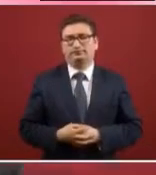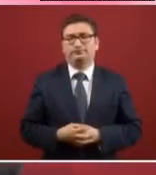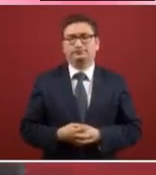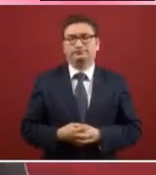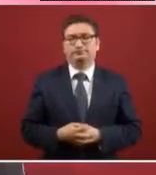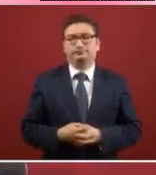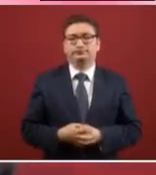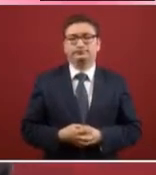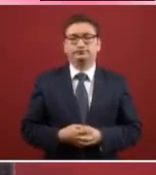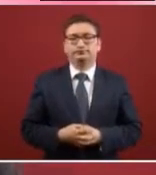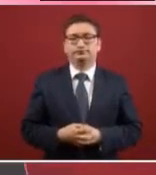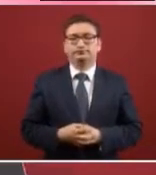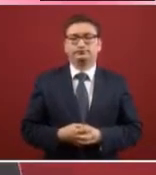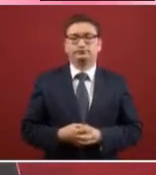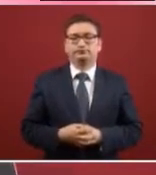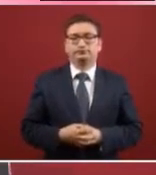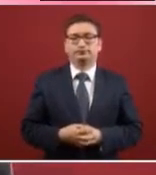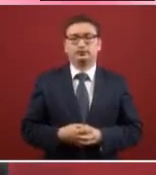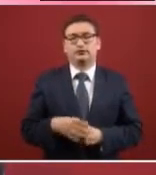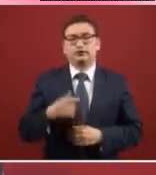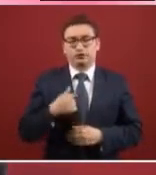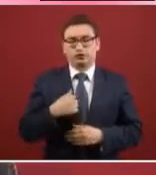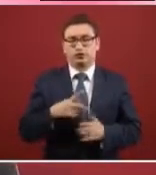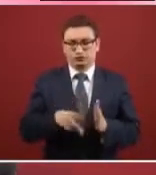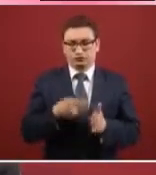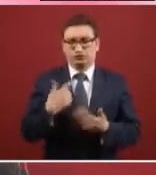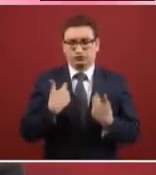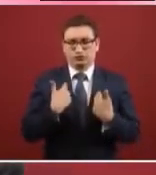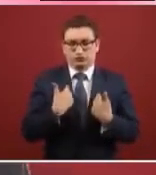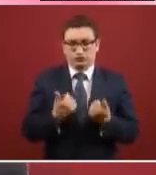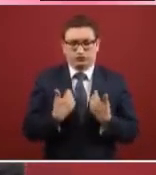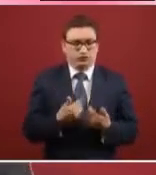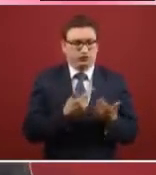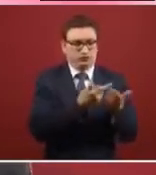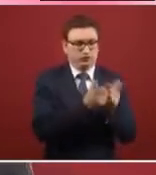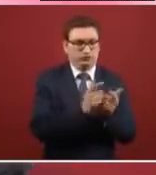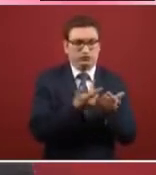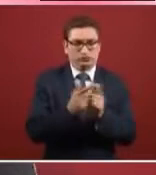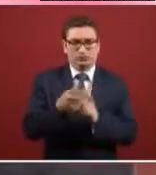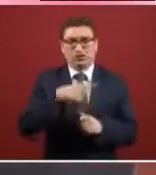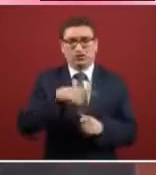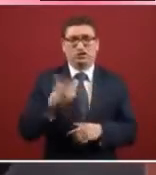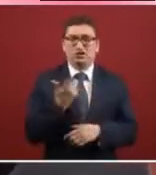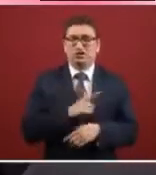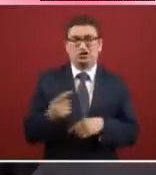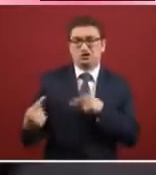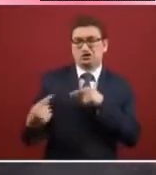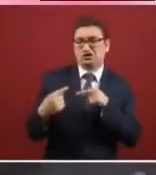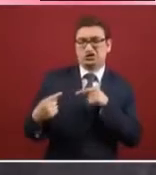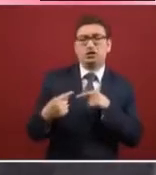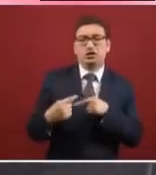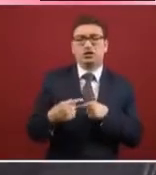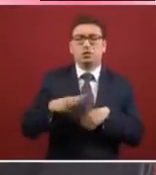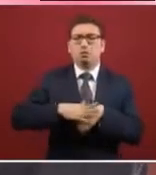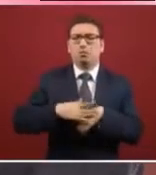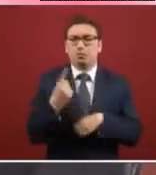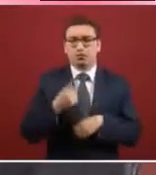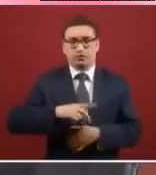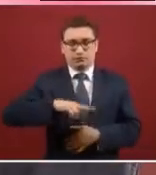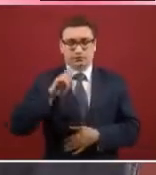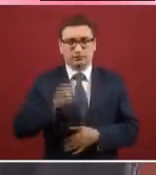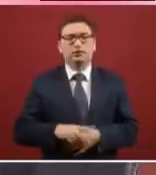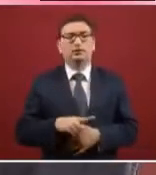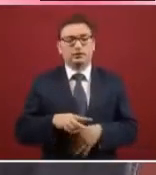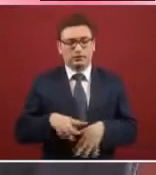Coincido desde luego de que esa resistencia. With the resistance. Es because of what's really una happening. That there's